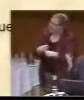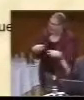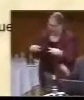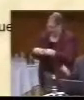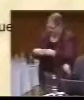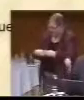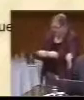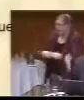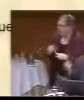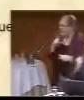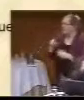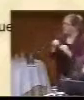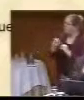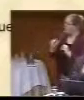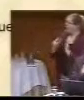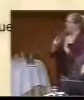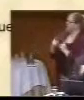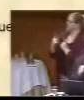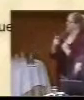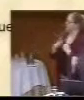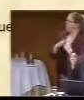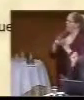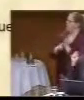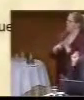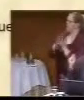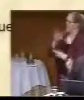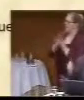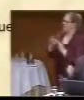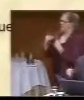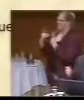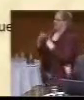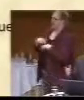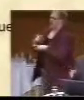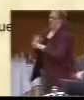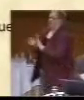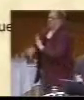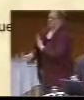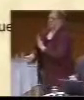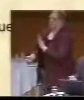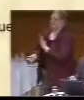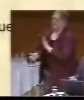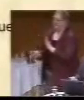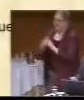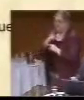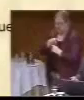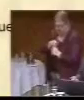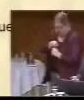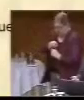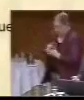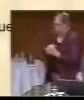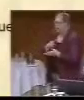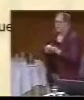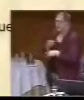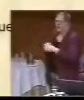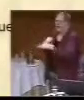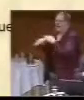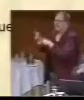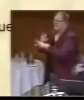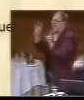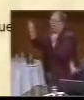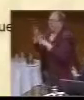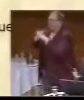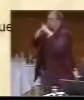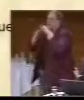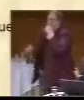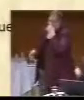and testing their reading instead of their math. Now you can say, well, what would that mean? Obviously, we can do the same thing for the math test that I just did here. We